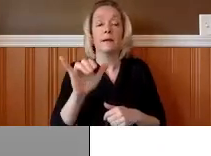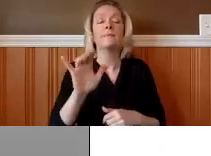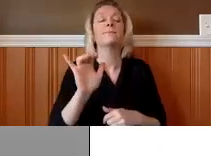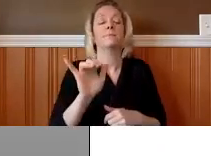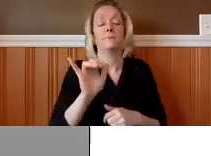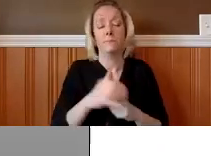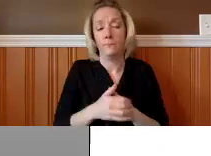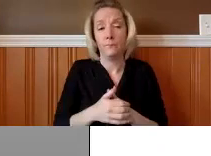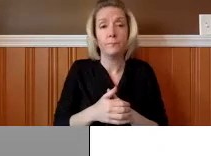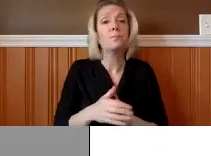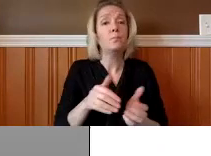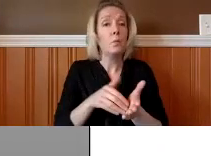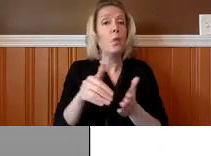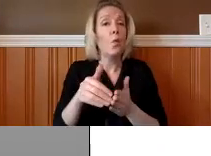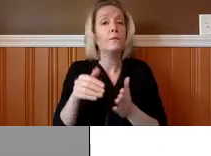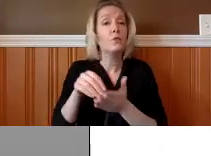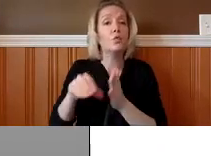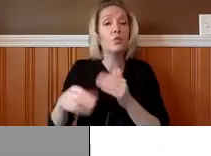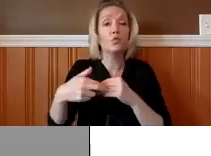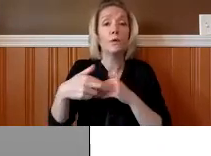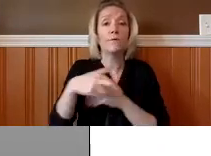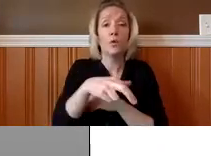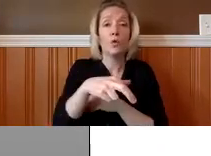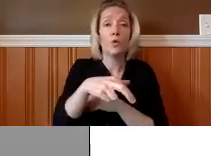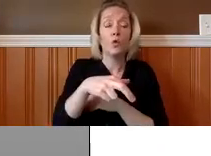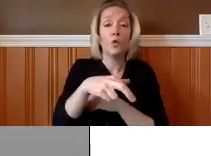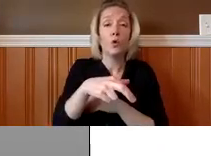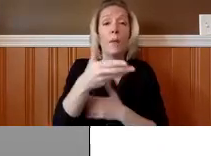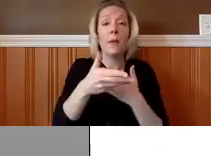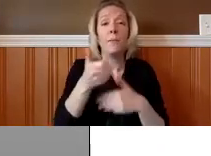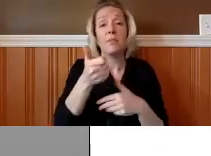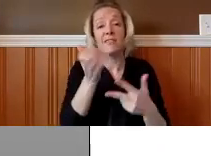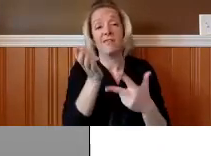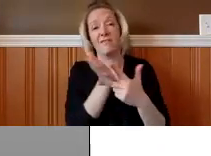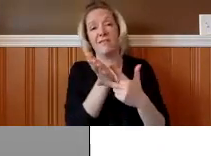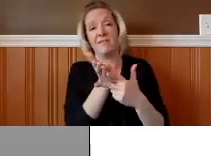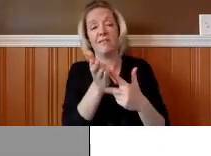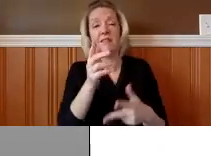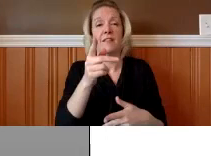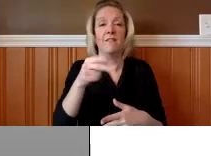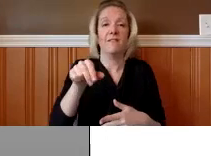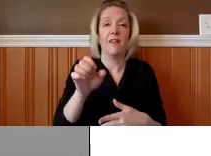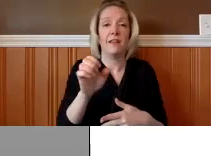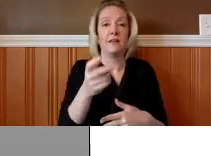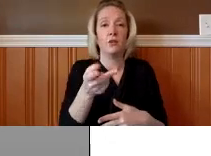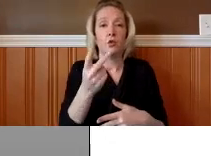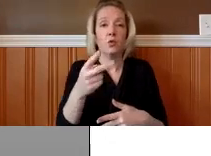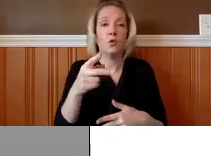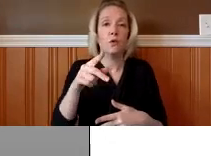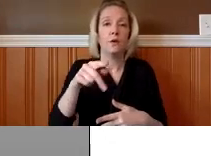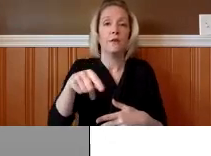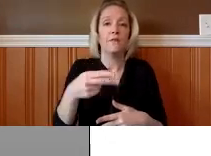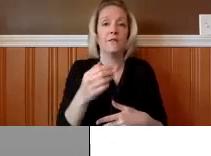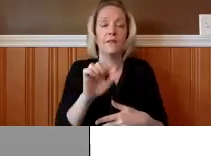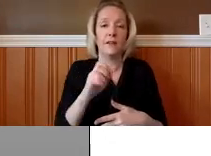times that we receive referrals for students who are already in high phase 2 and phase 3. And so when we test for those